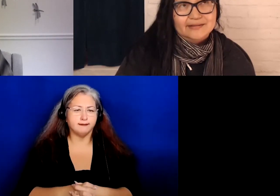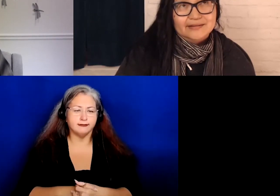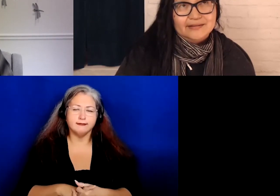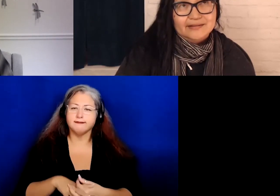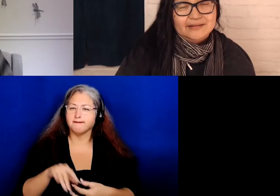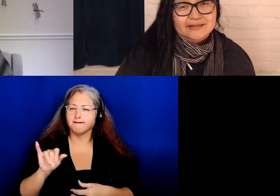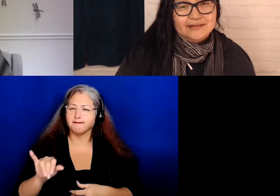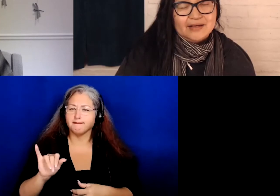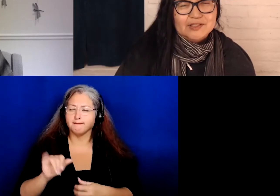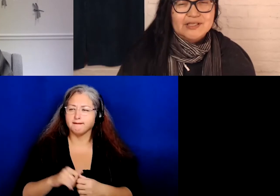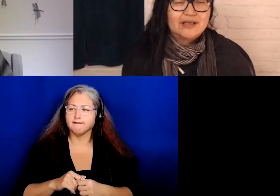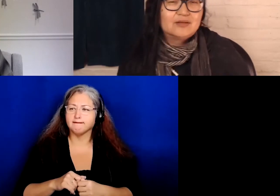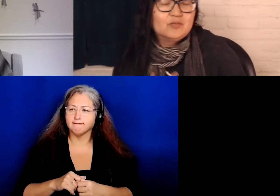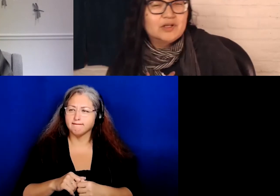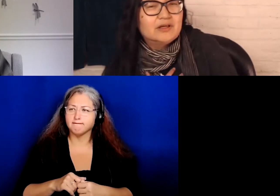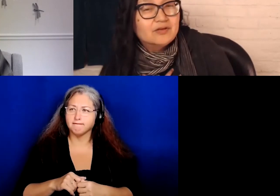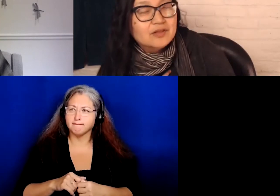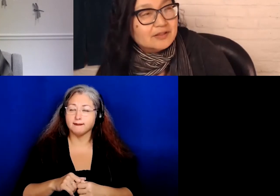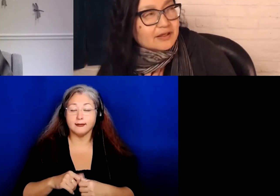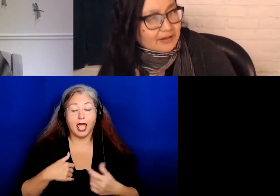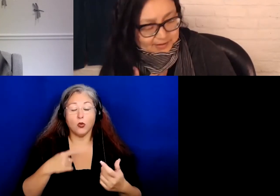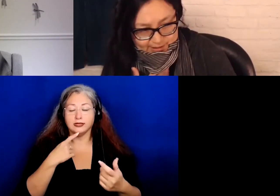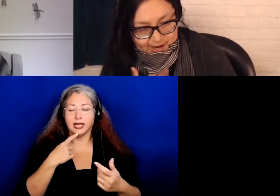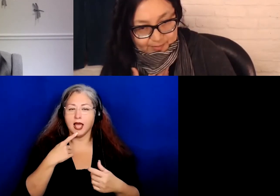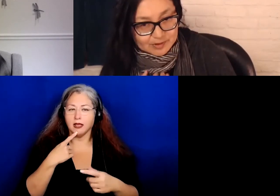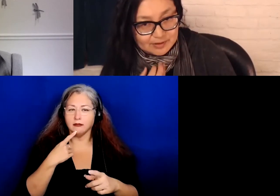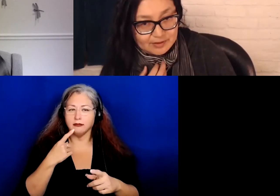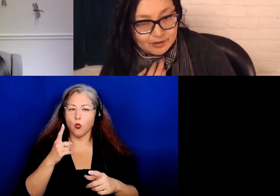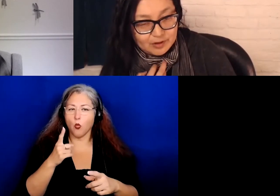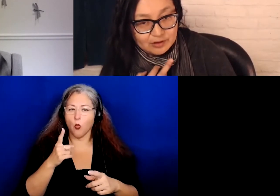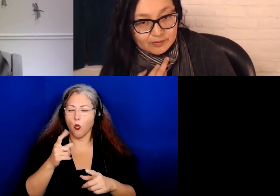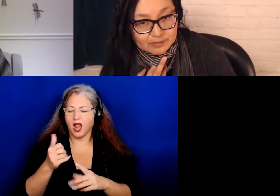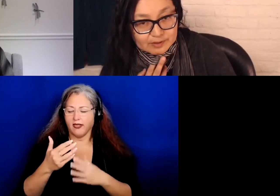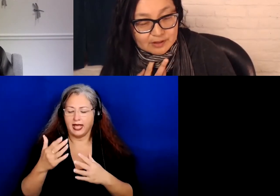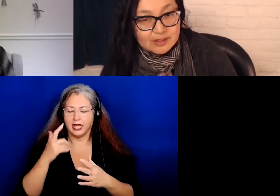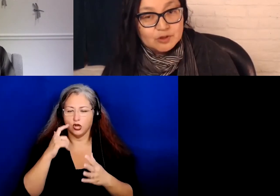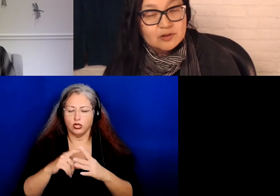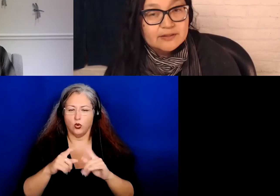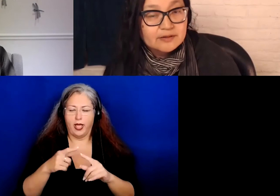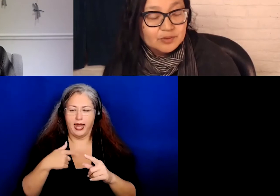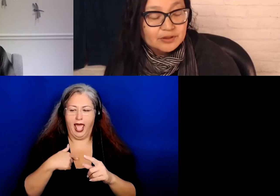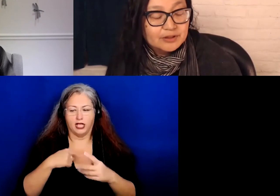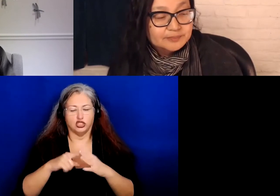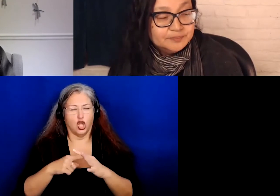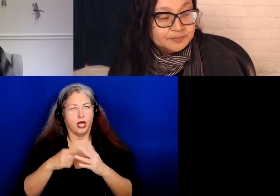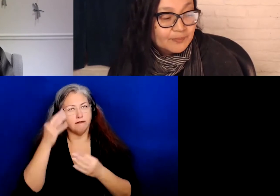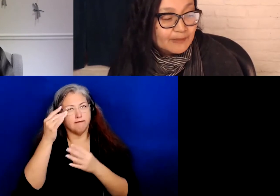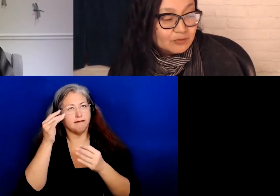Yeah. I will say that one of the other things that happened very early when I was conceptualizing the